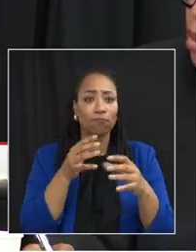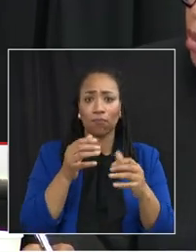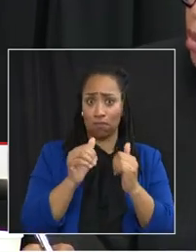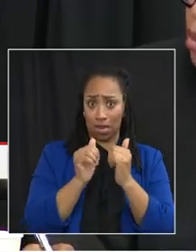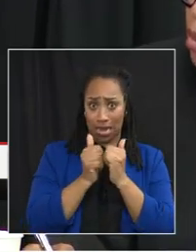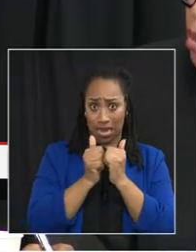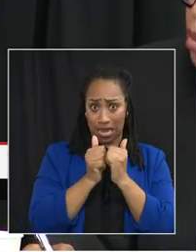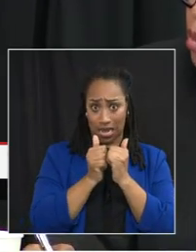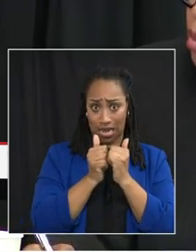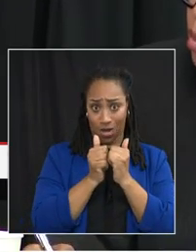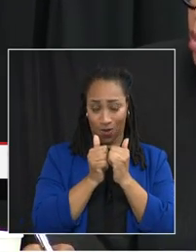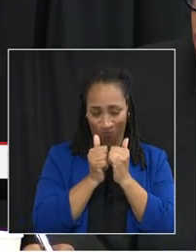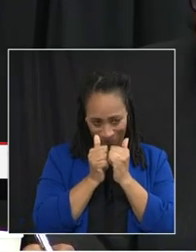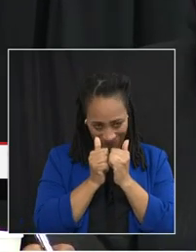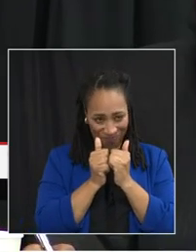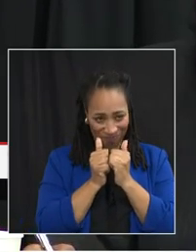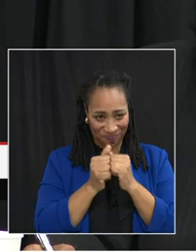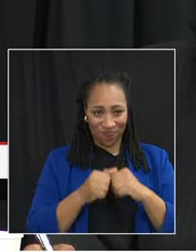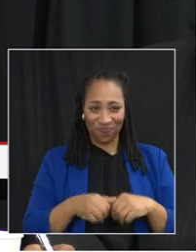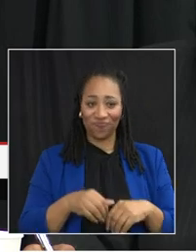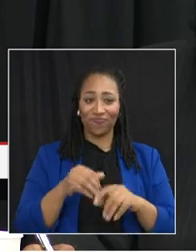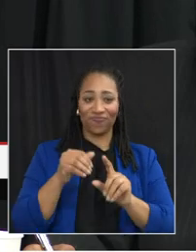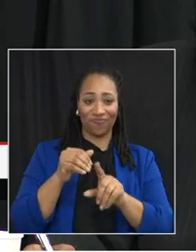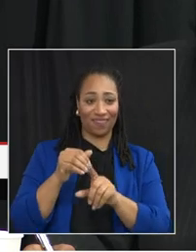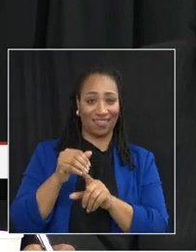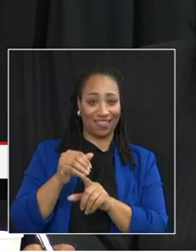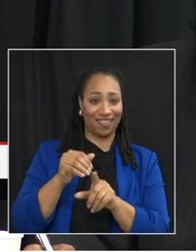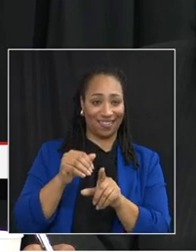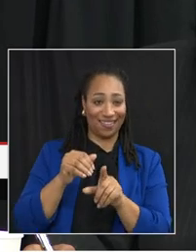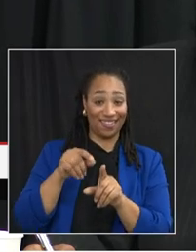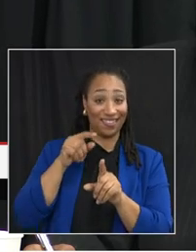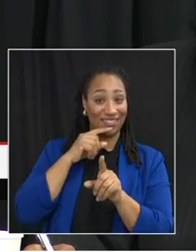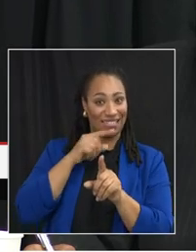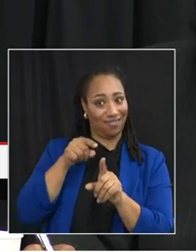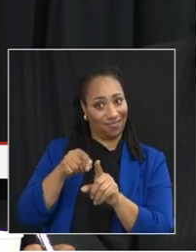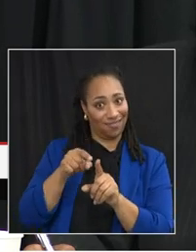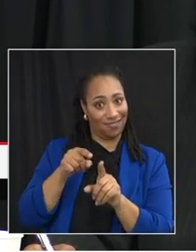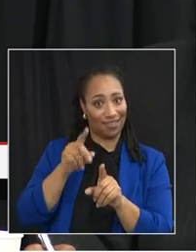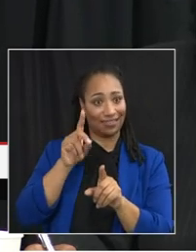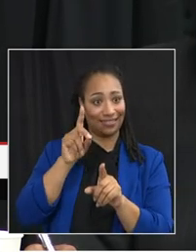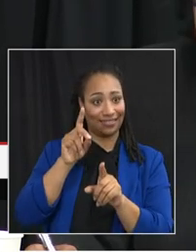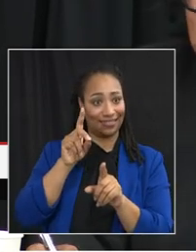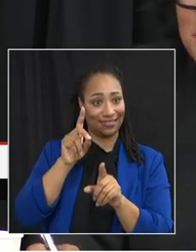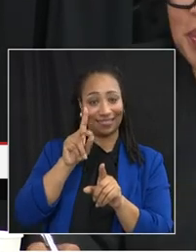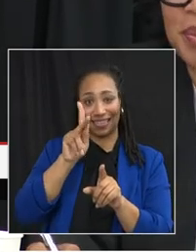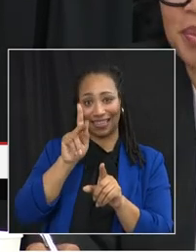the mission of DACL, and it's our commitment. So I want to thank you for being engaged today.